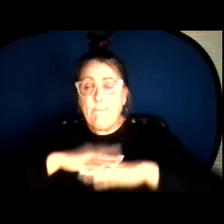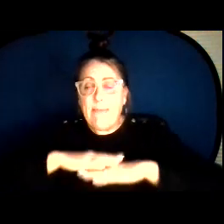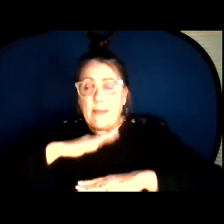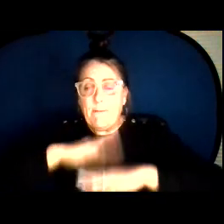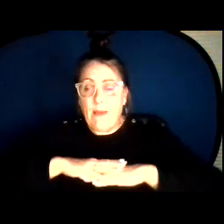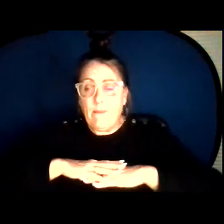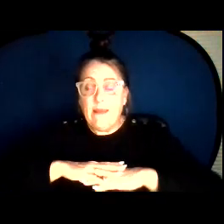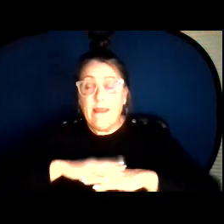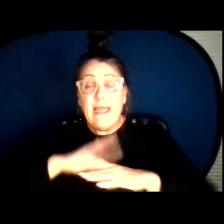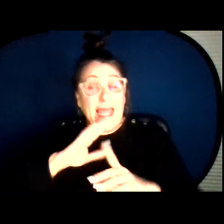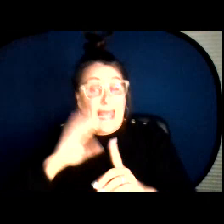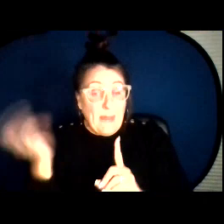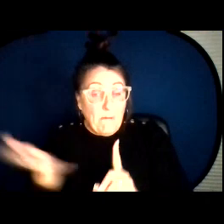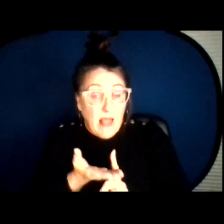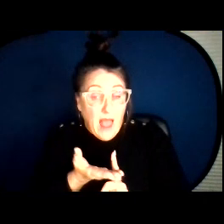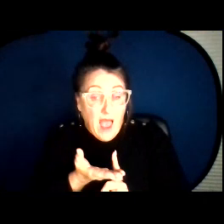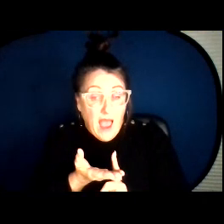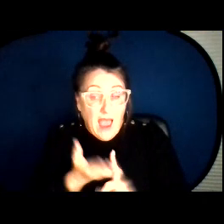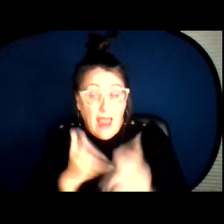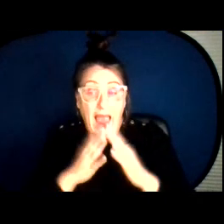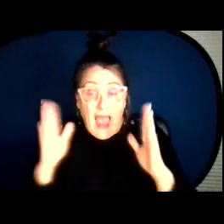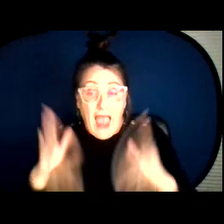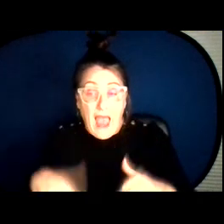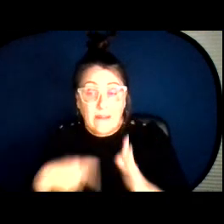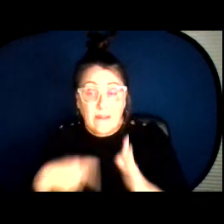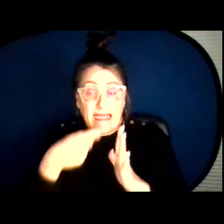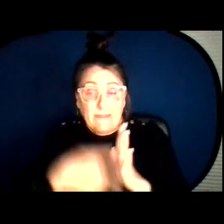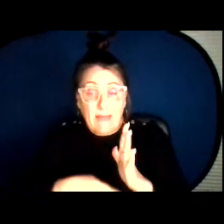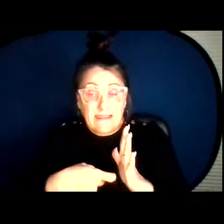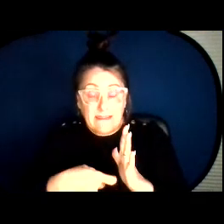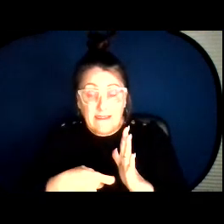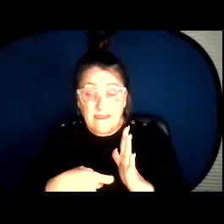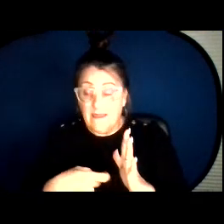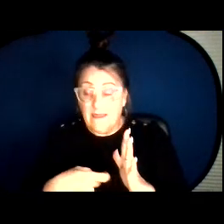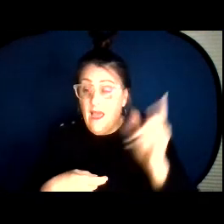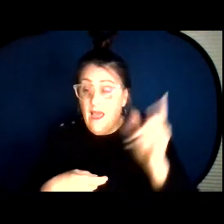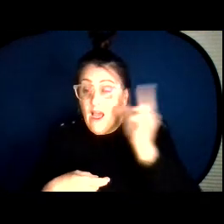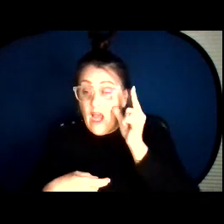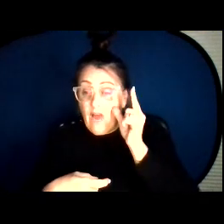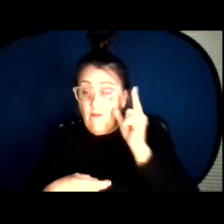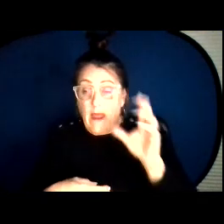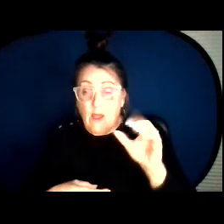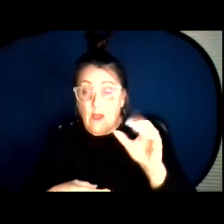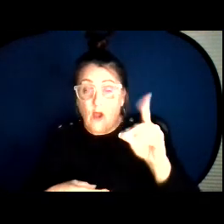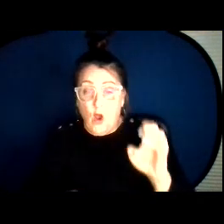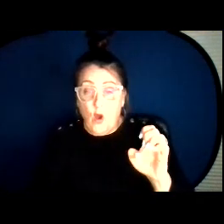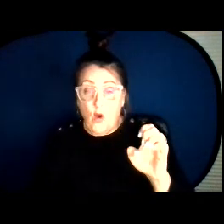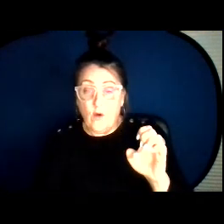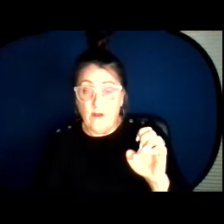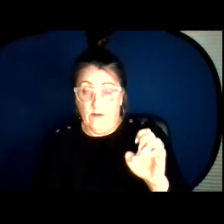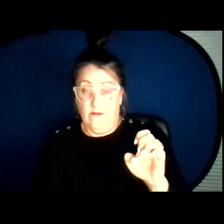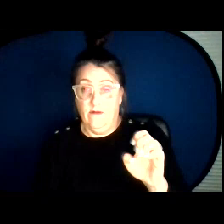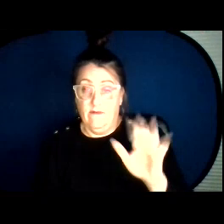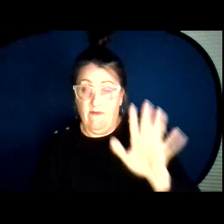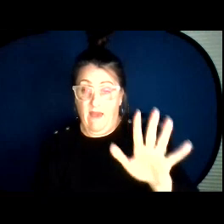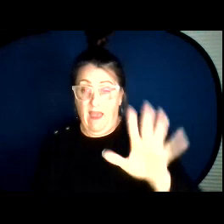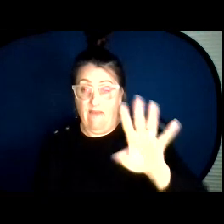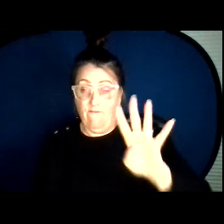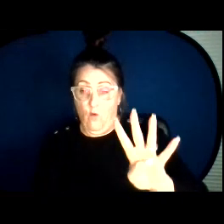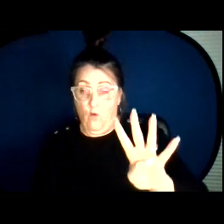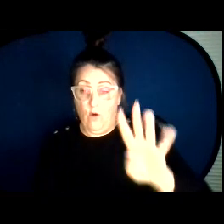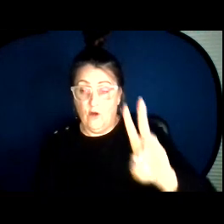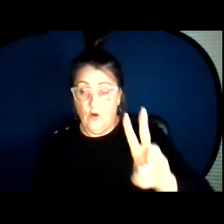limitation imposed on housing expenses. Pursuant to Government Code Section 54236B, a purchaser's monthly payments